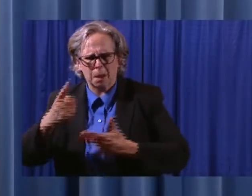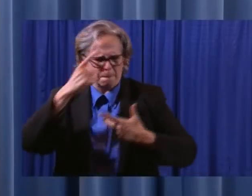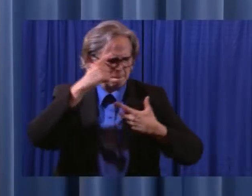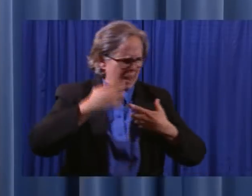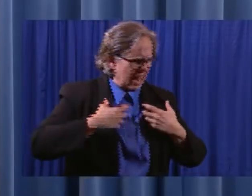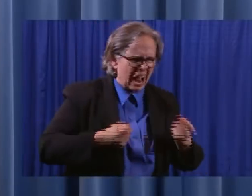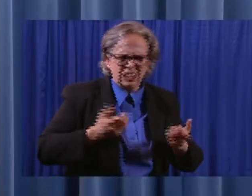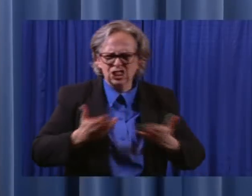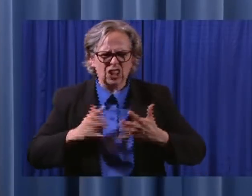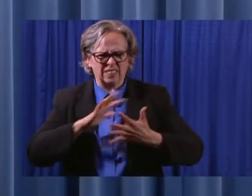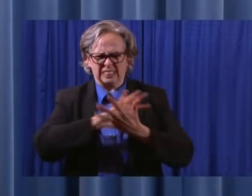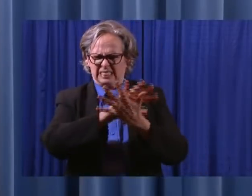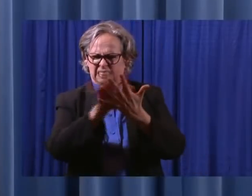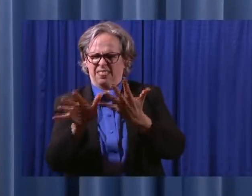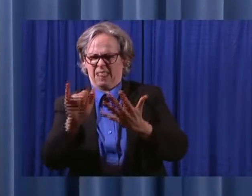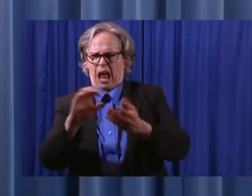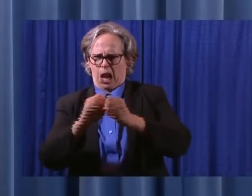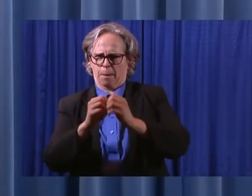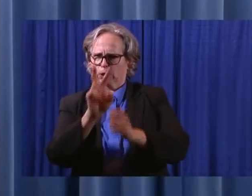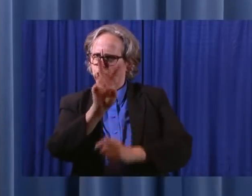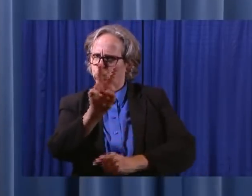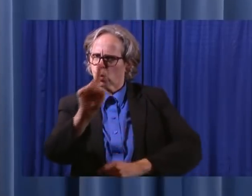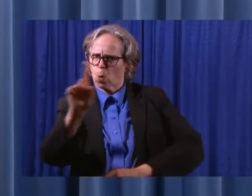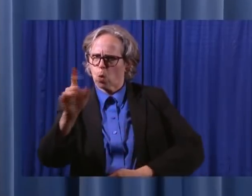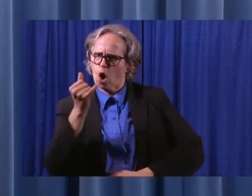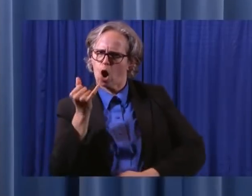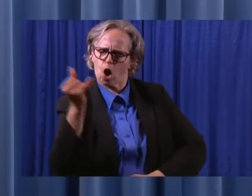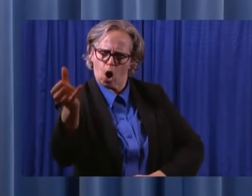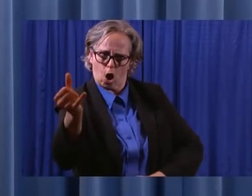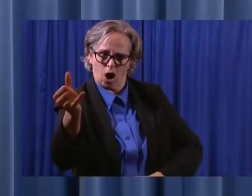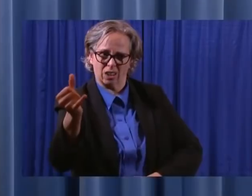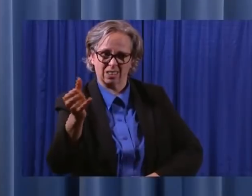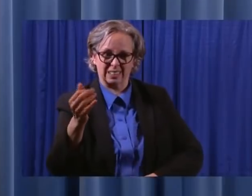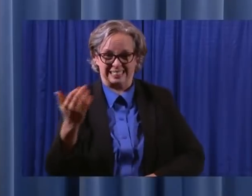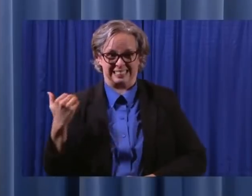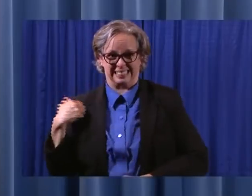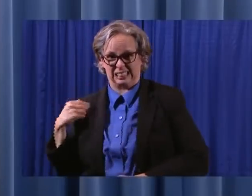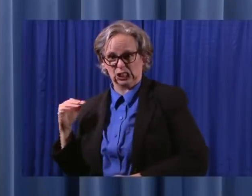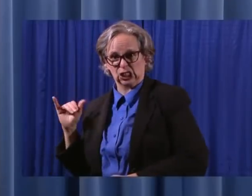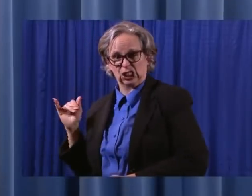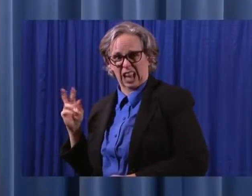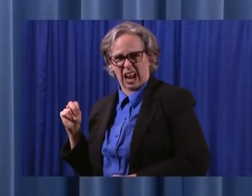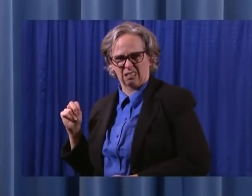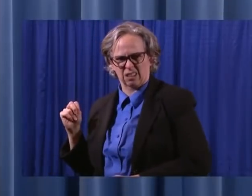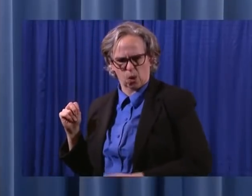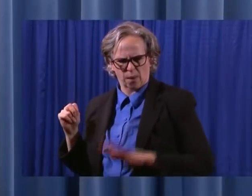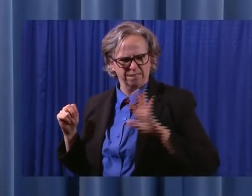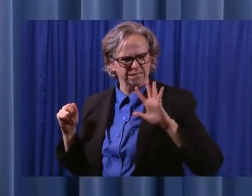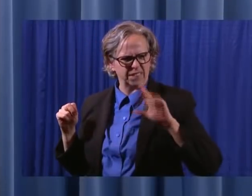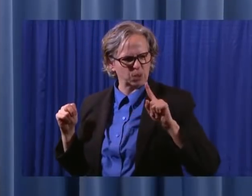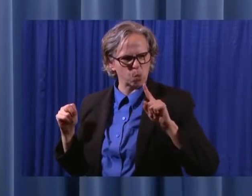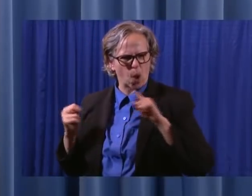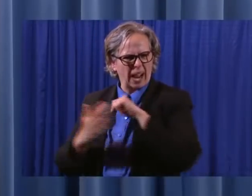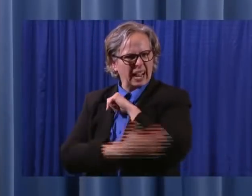of the year, this service was available in 51 of Ohio's 88 counties. When the pandemic began, Ohio EMA asked